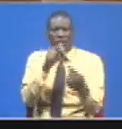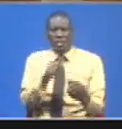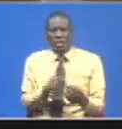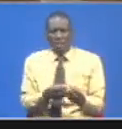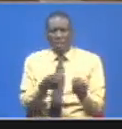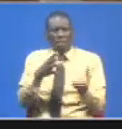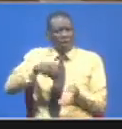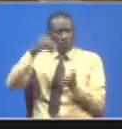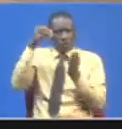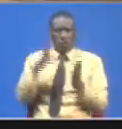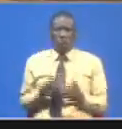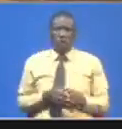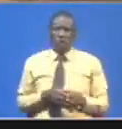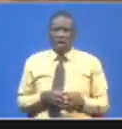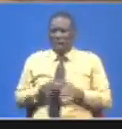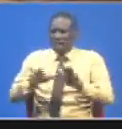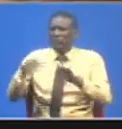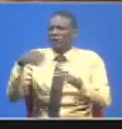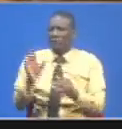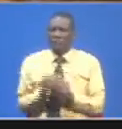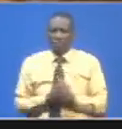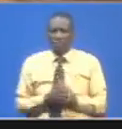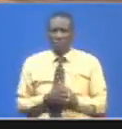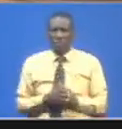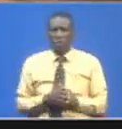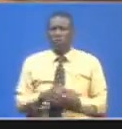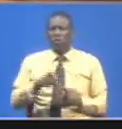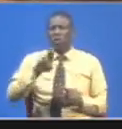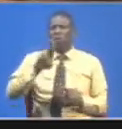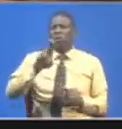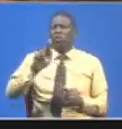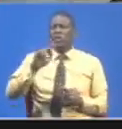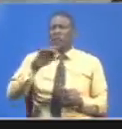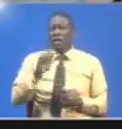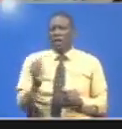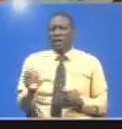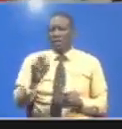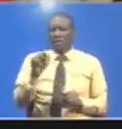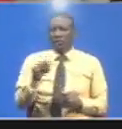learners are being left behind. Rukia Bule, NTV.